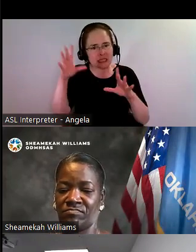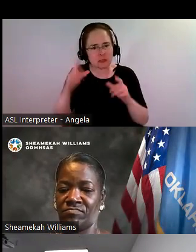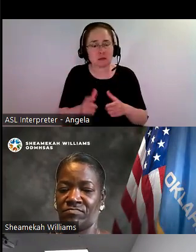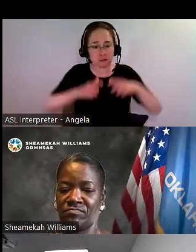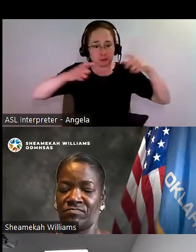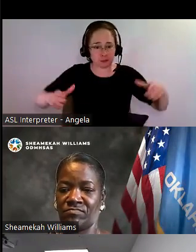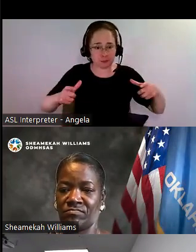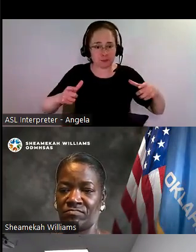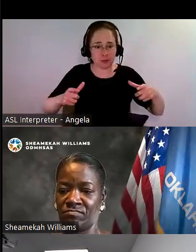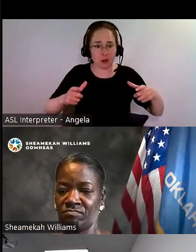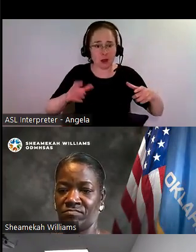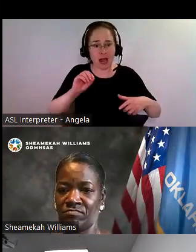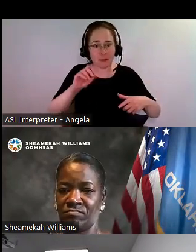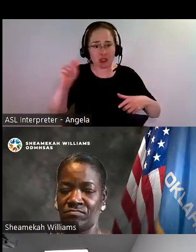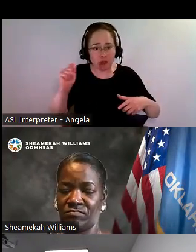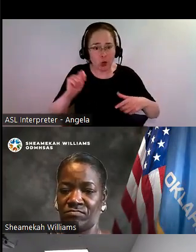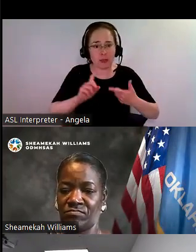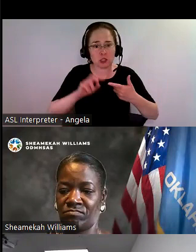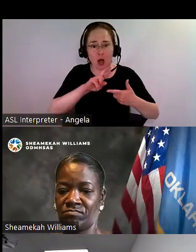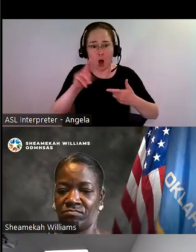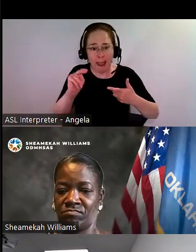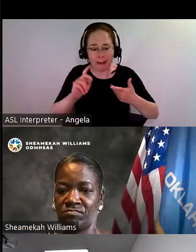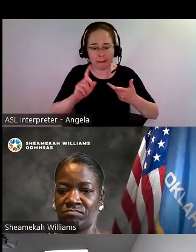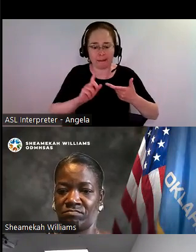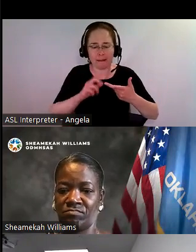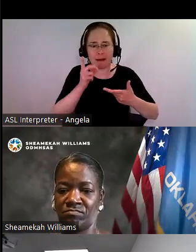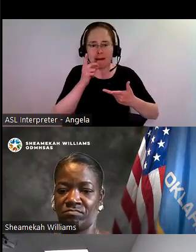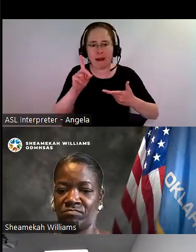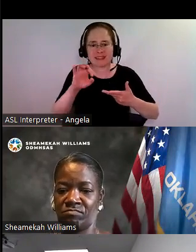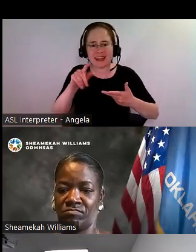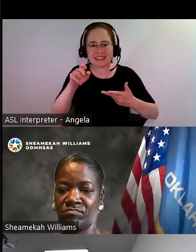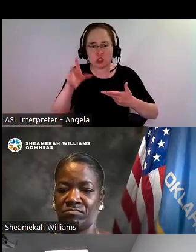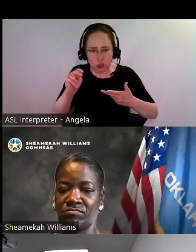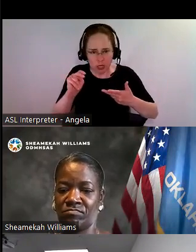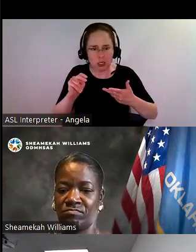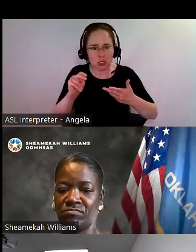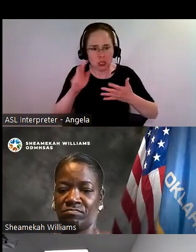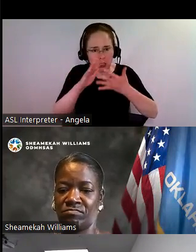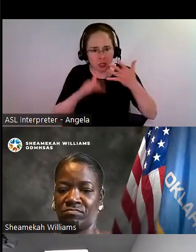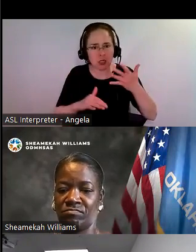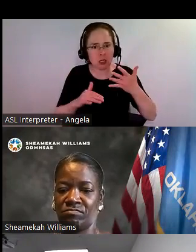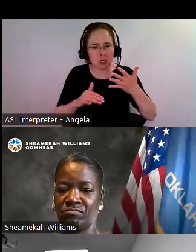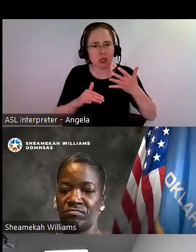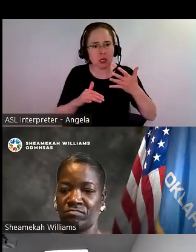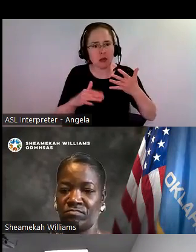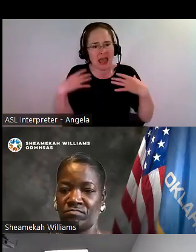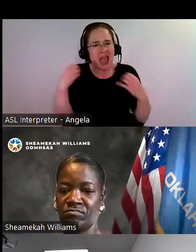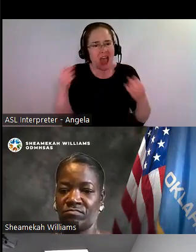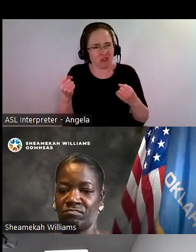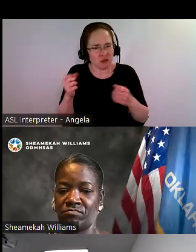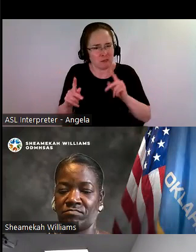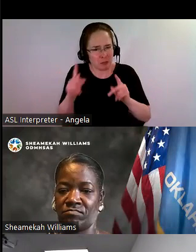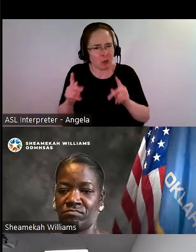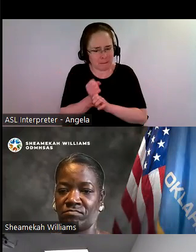you have your occupational therapist, you have your RN, and you have your dietitian, all those health things to make sure that people are